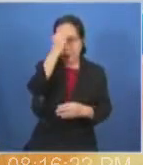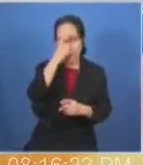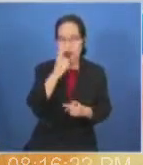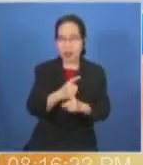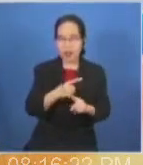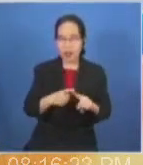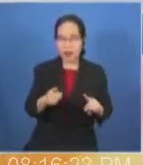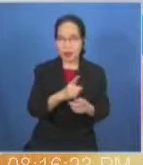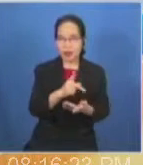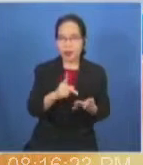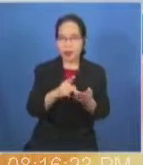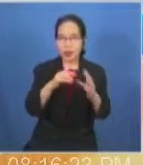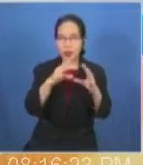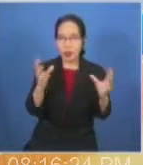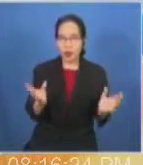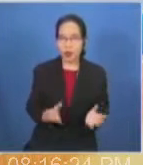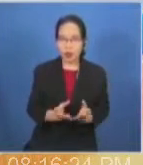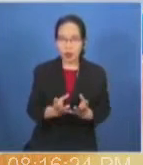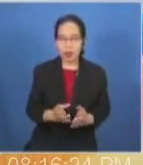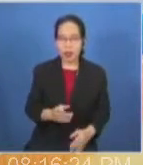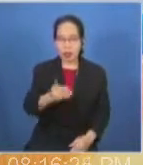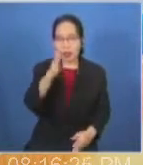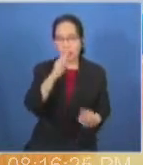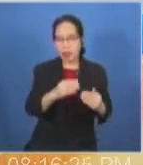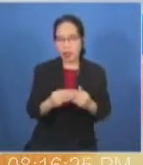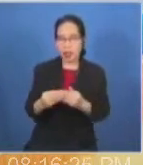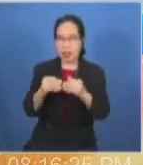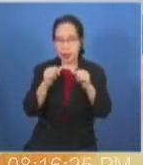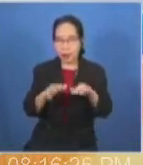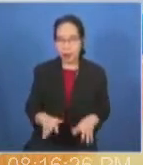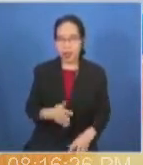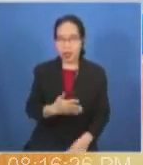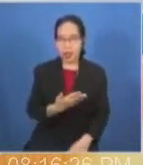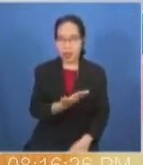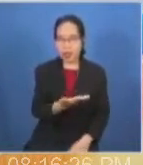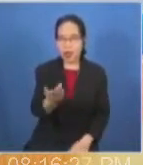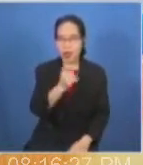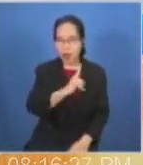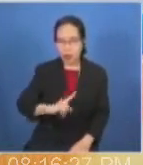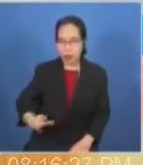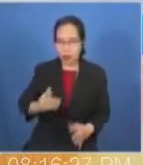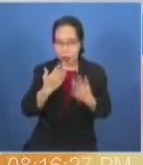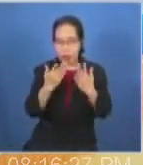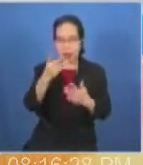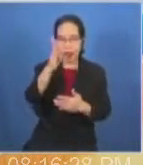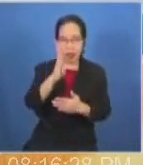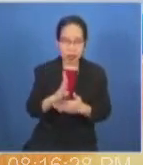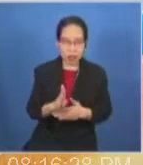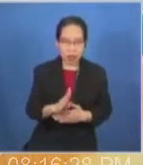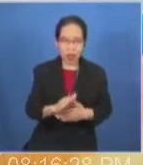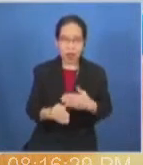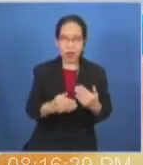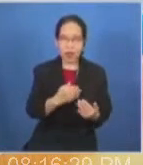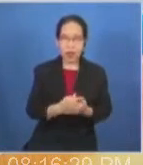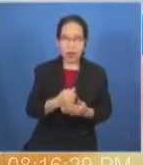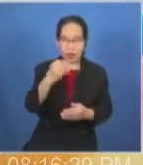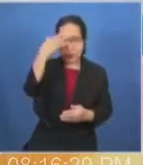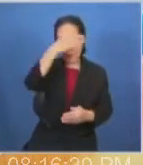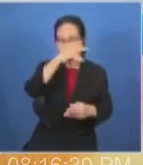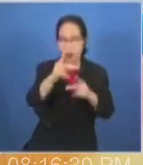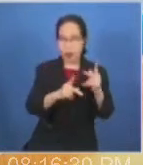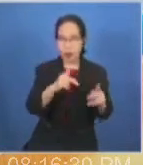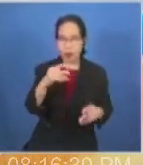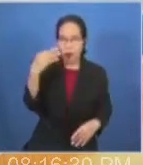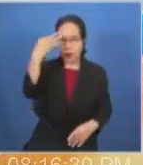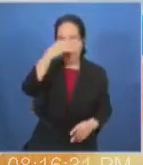caring. To all our brethren in different parts of the world, may God bless us all. Thanks be to God and to all